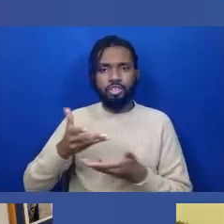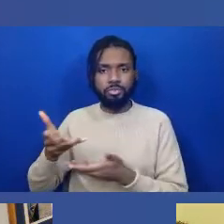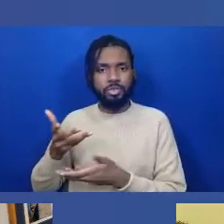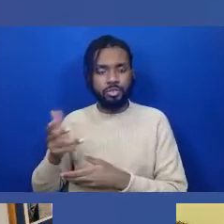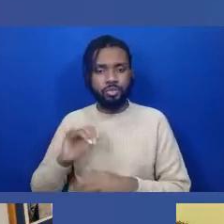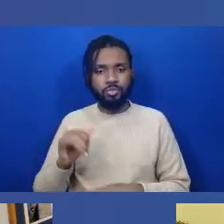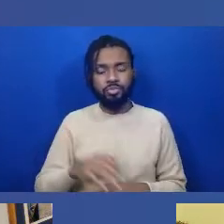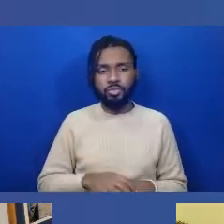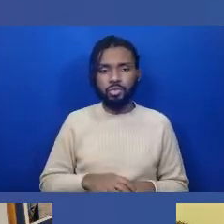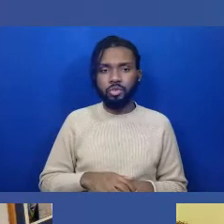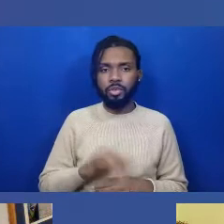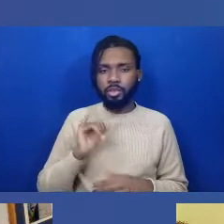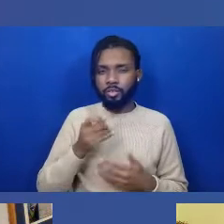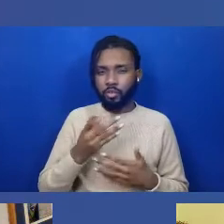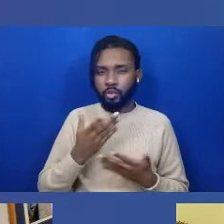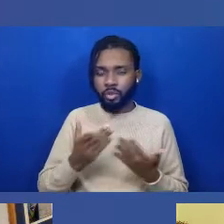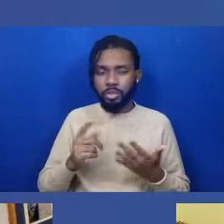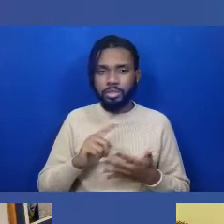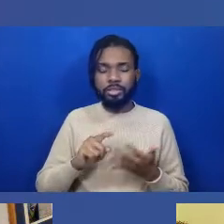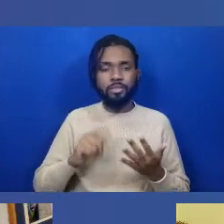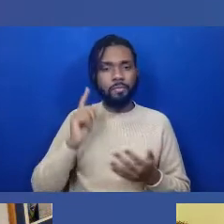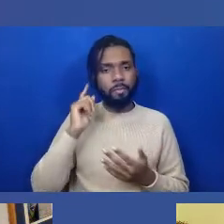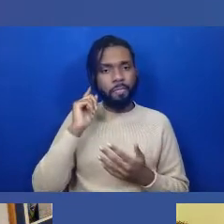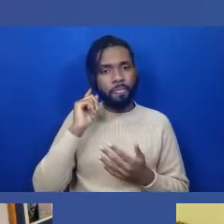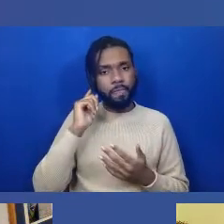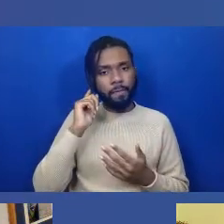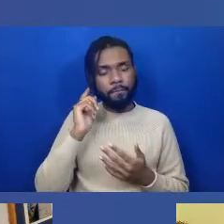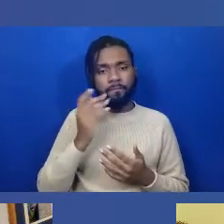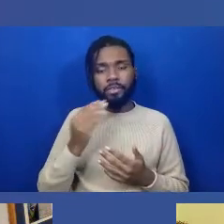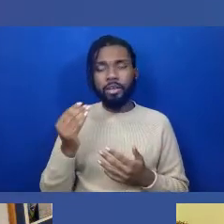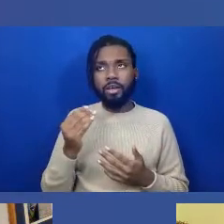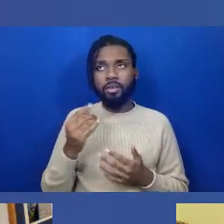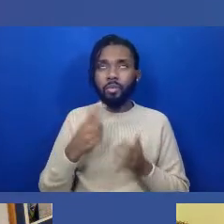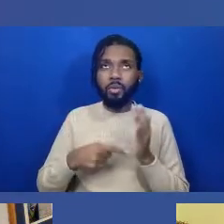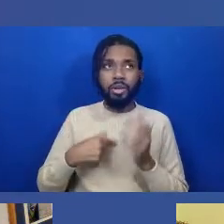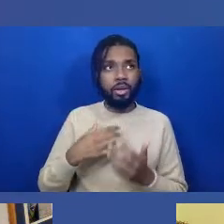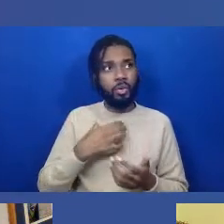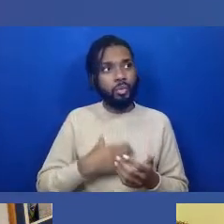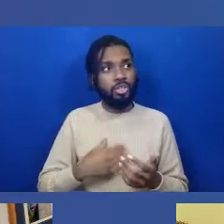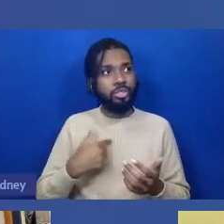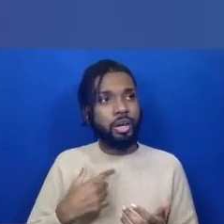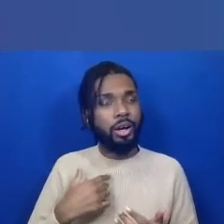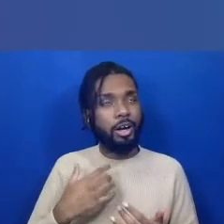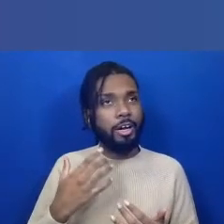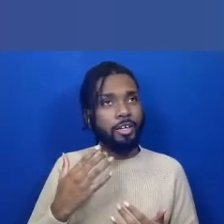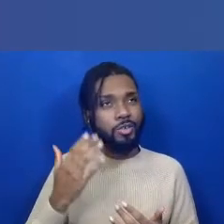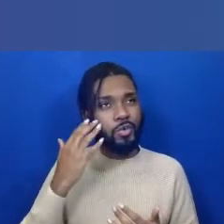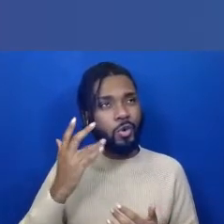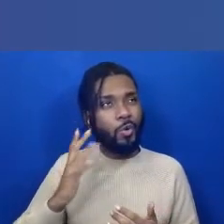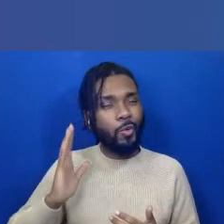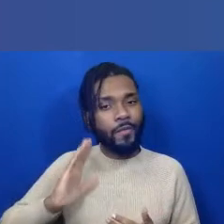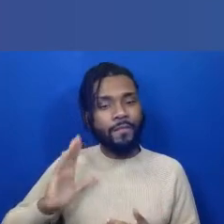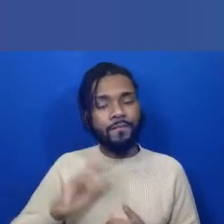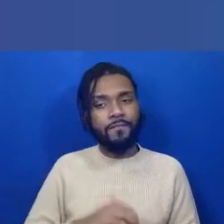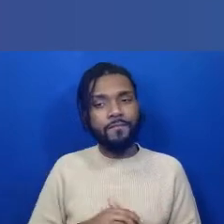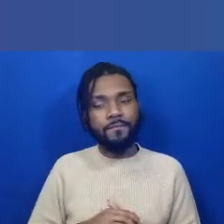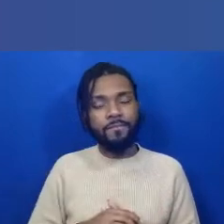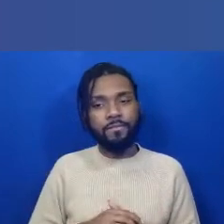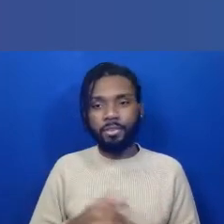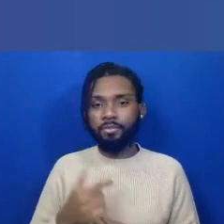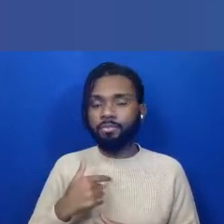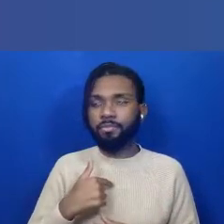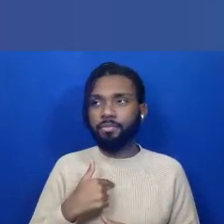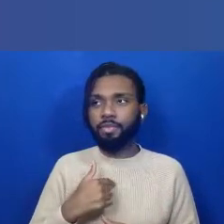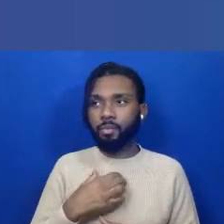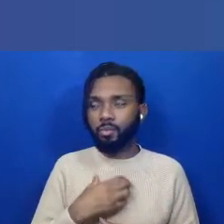those are a couple of things. And then as far as what do I wish I had known? Well, I wish I had,